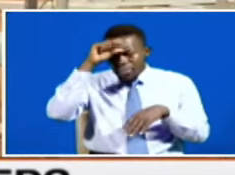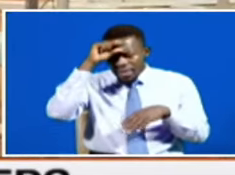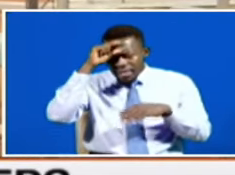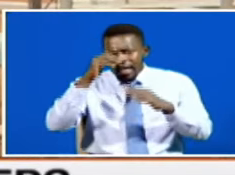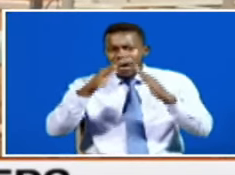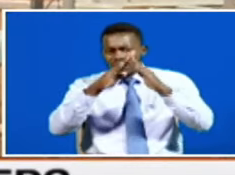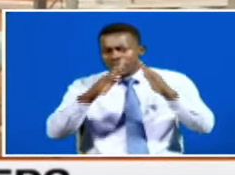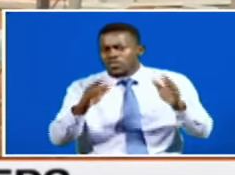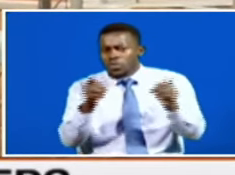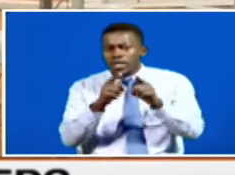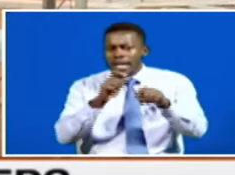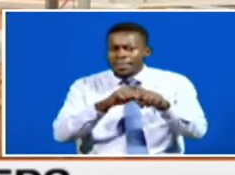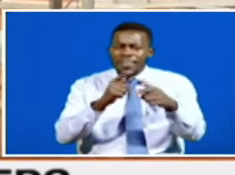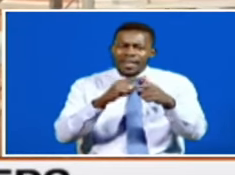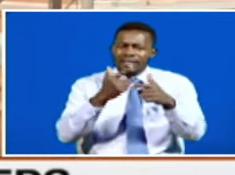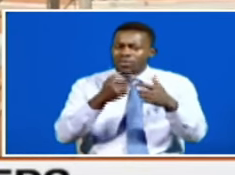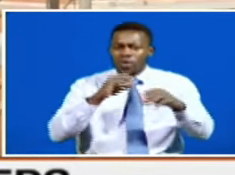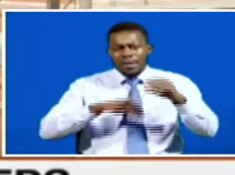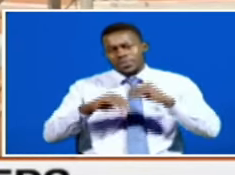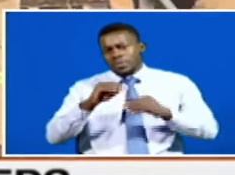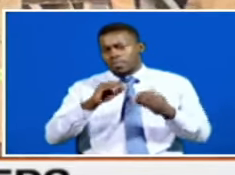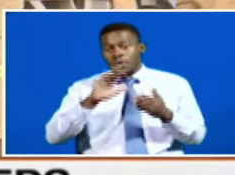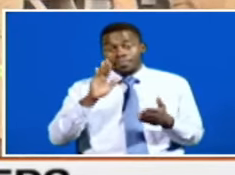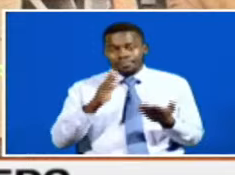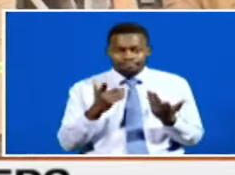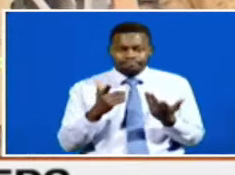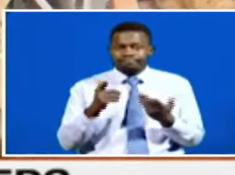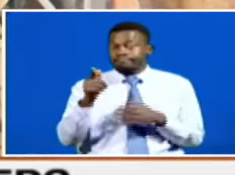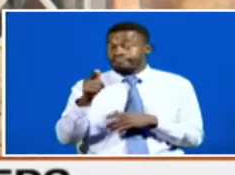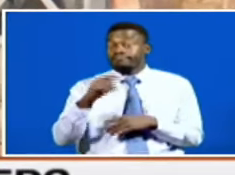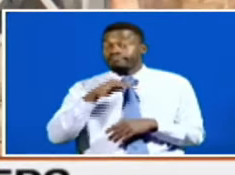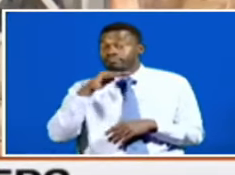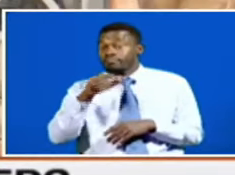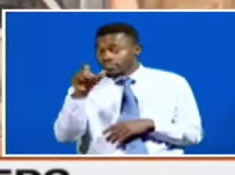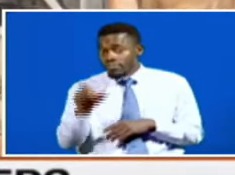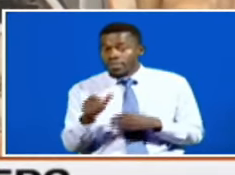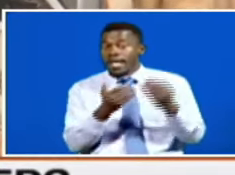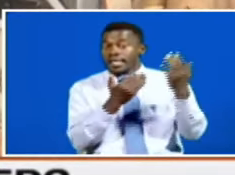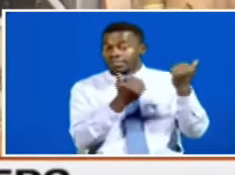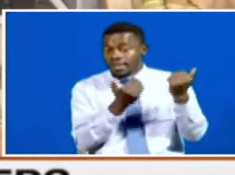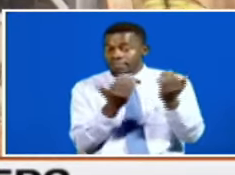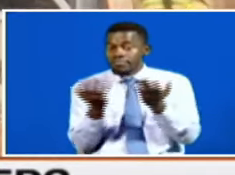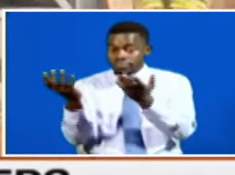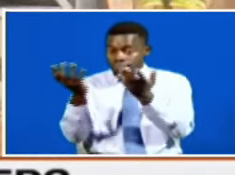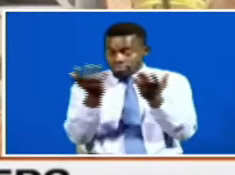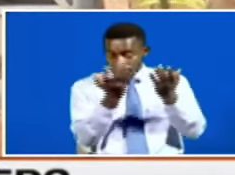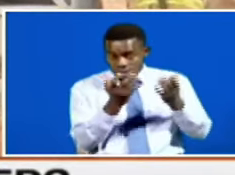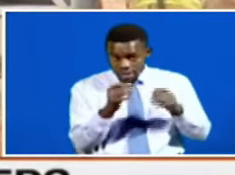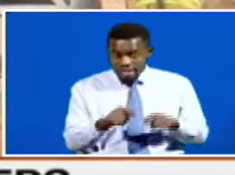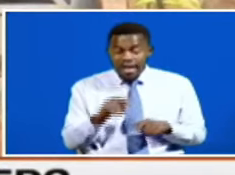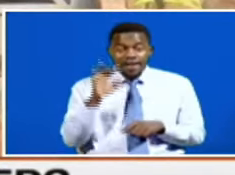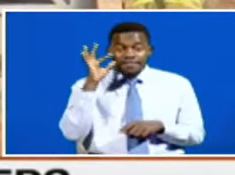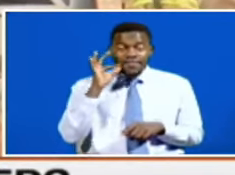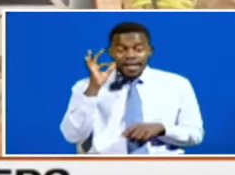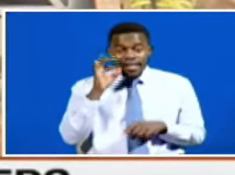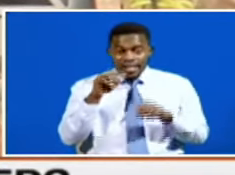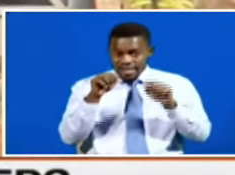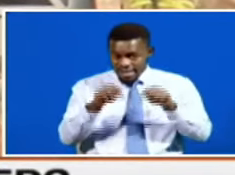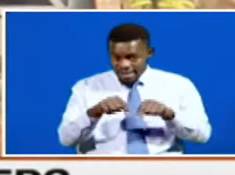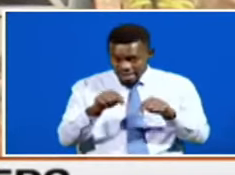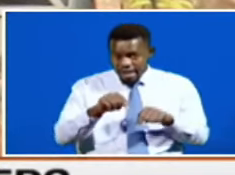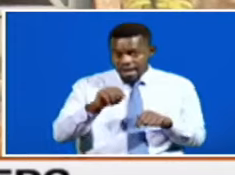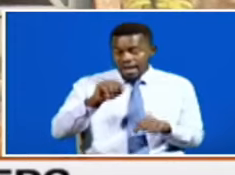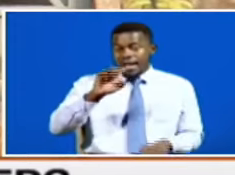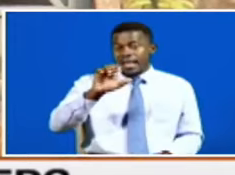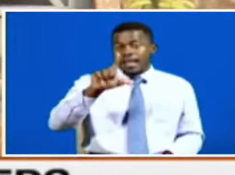katikati. Kelvin Kiptum Cheruiyot is expected to be interred here on Friday at Chirunya, Anaibkoi,